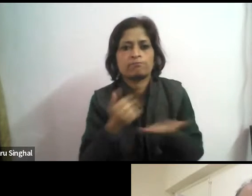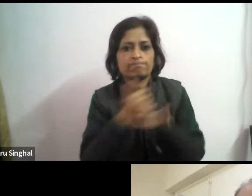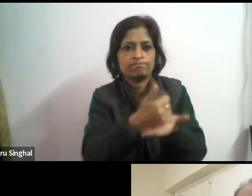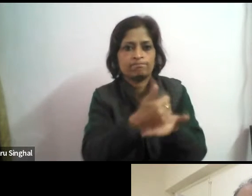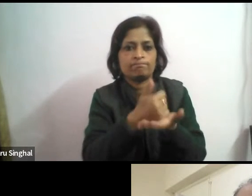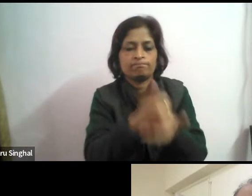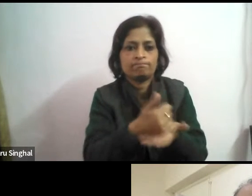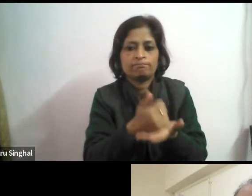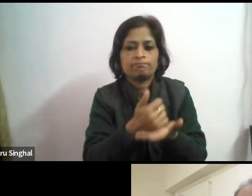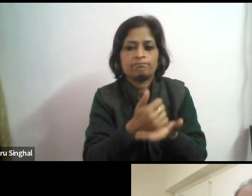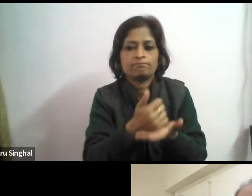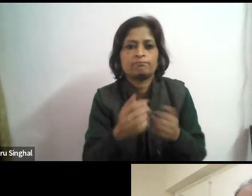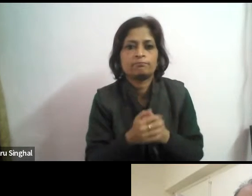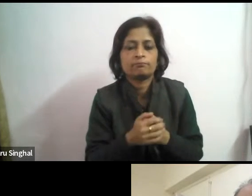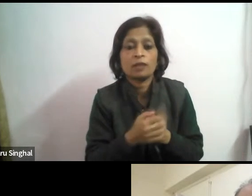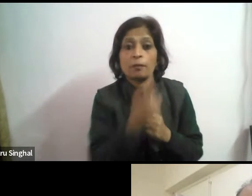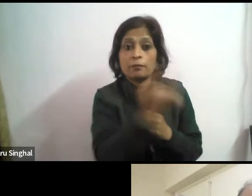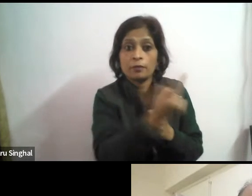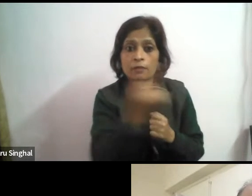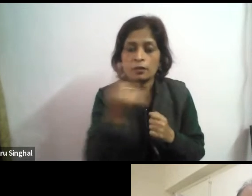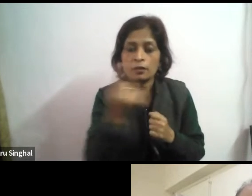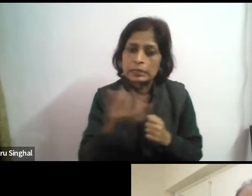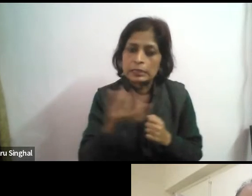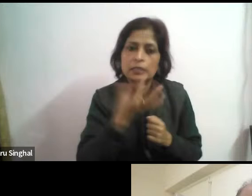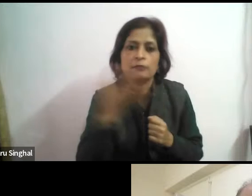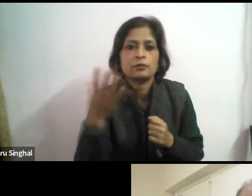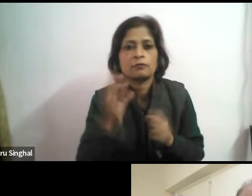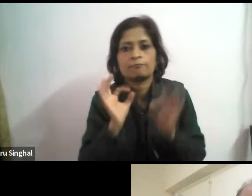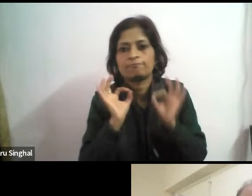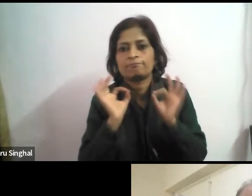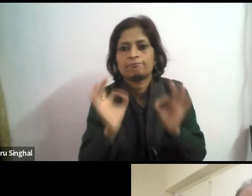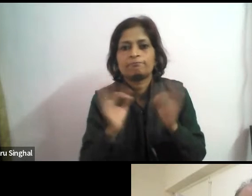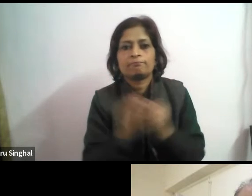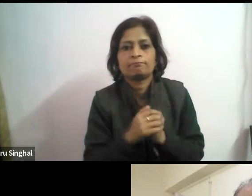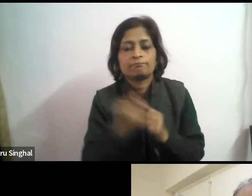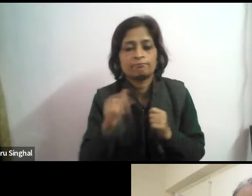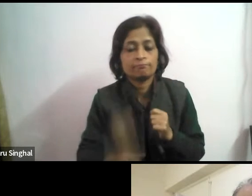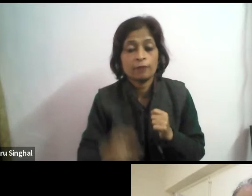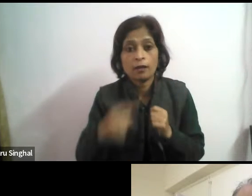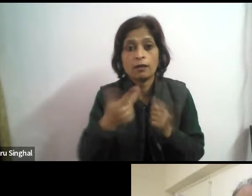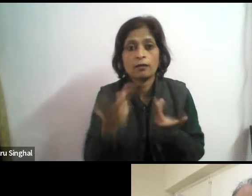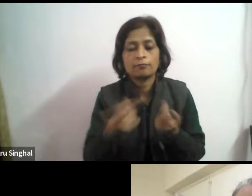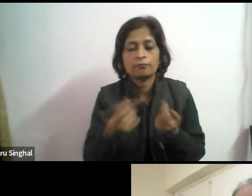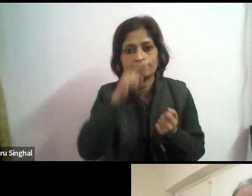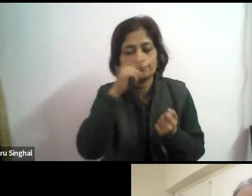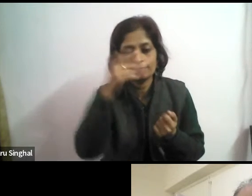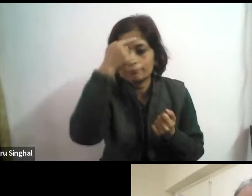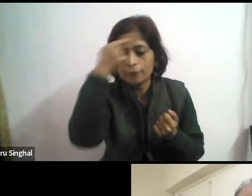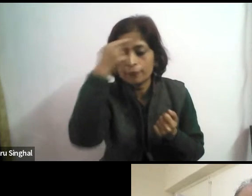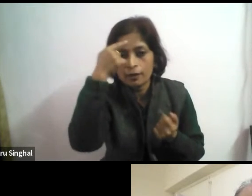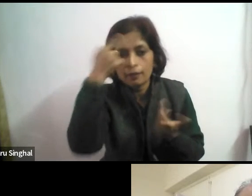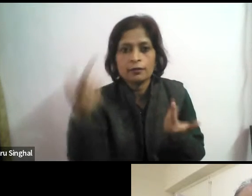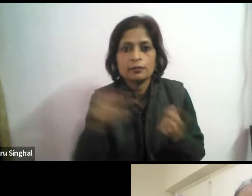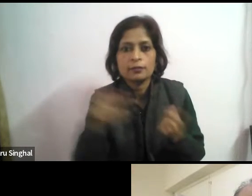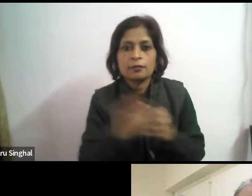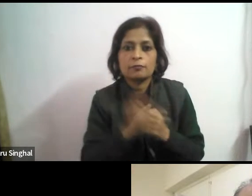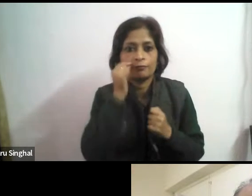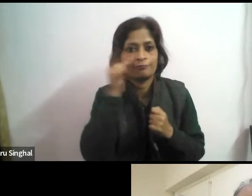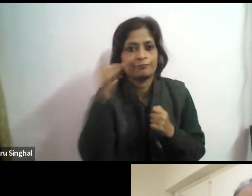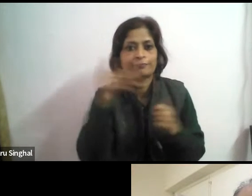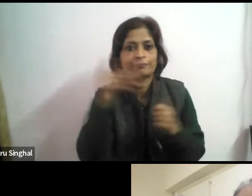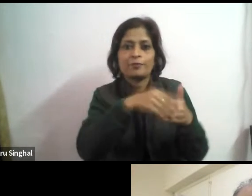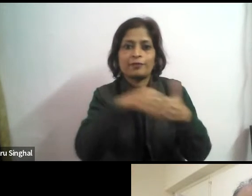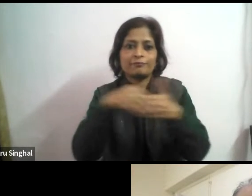services for individuals with special needs. It's my really big honor to introduce Dr.